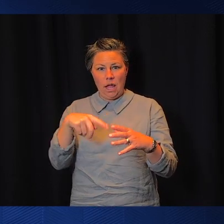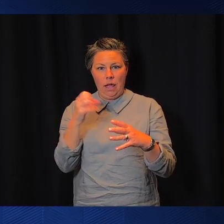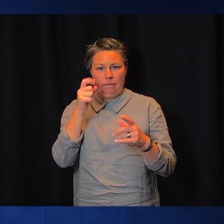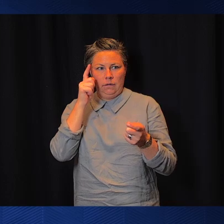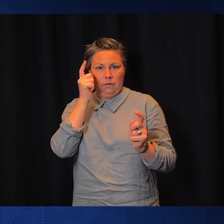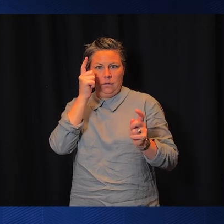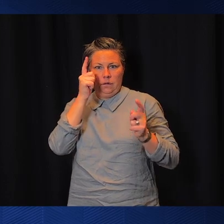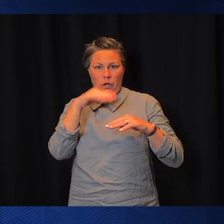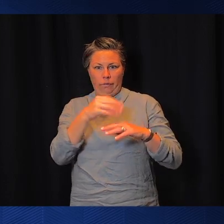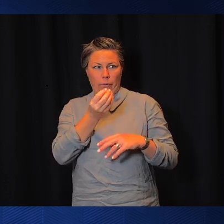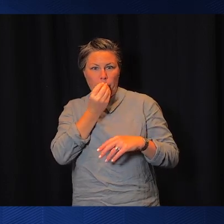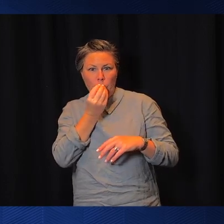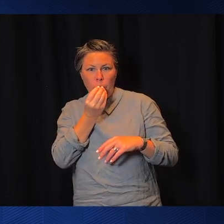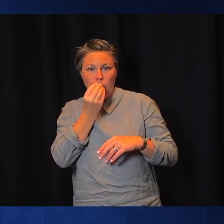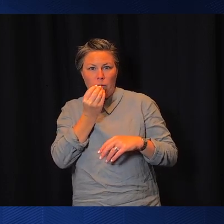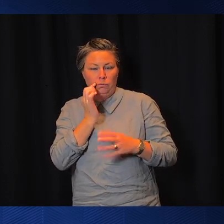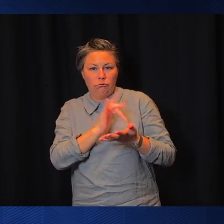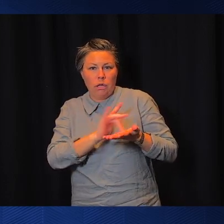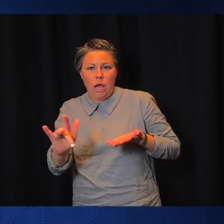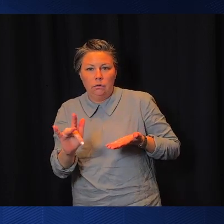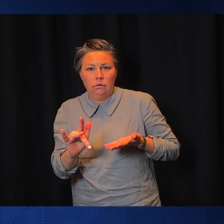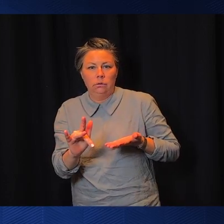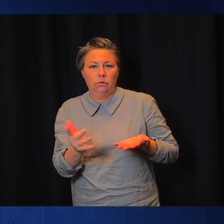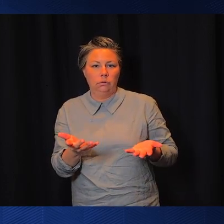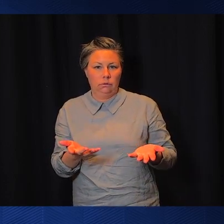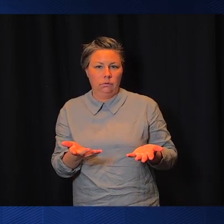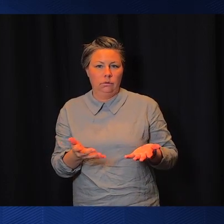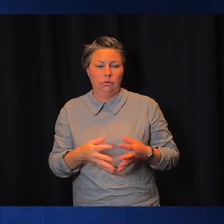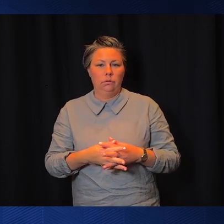about food shortage.